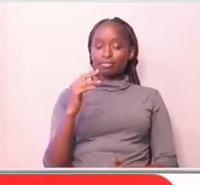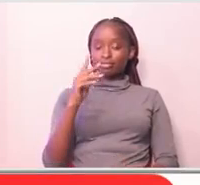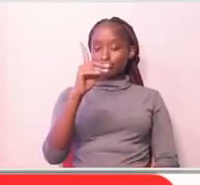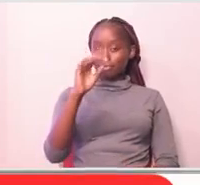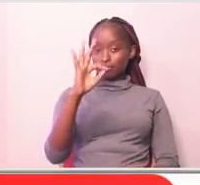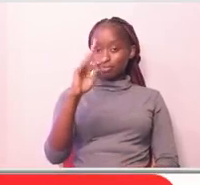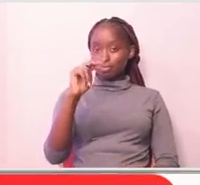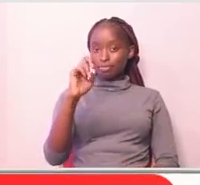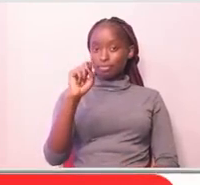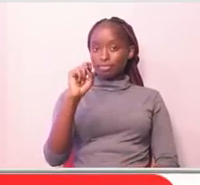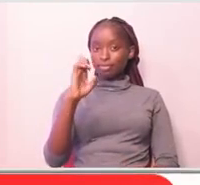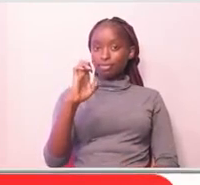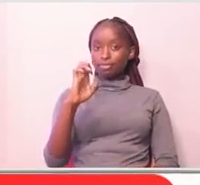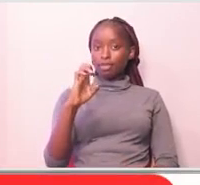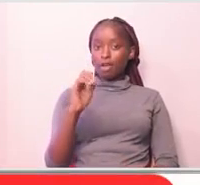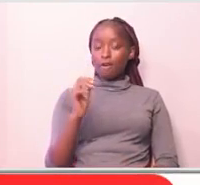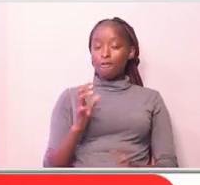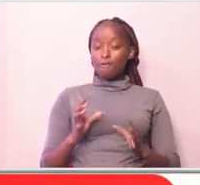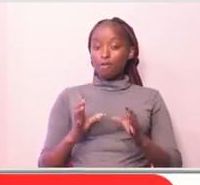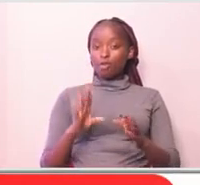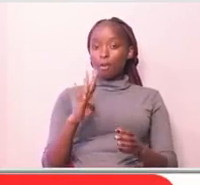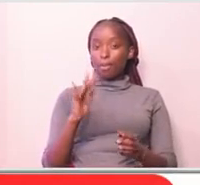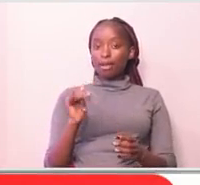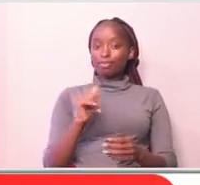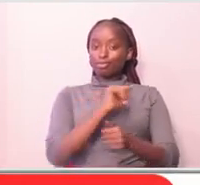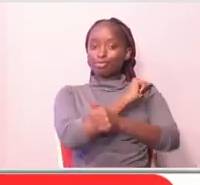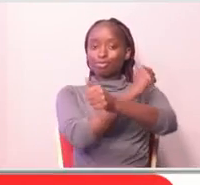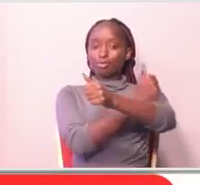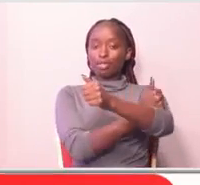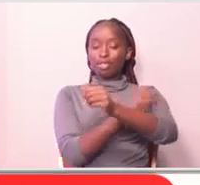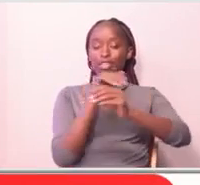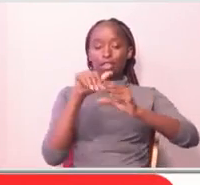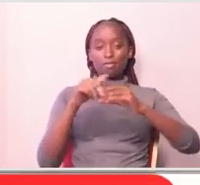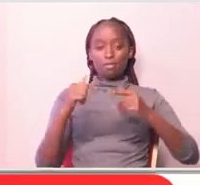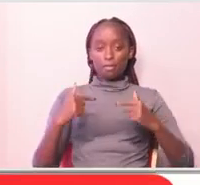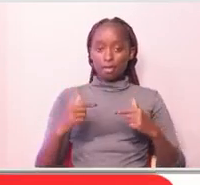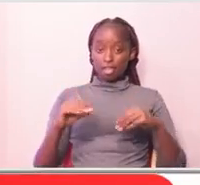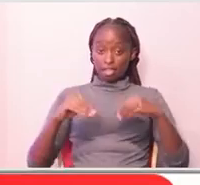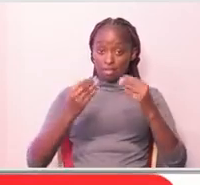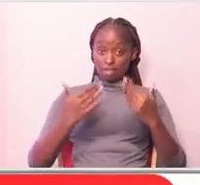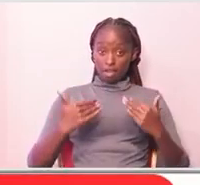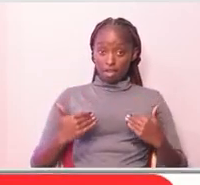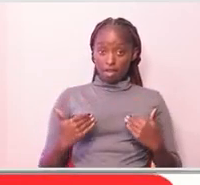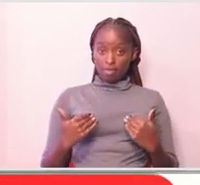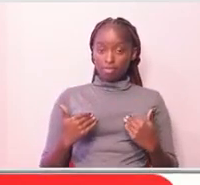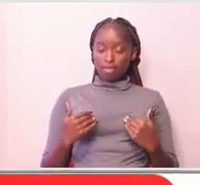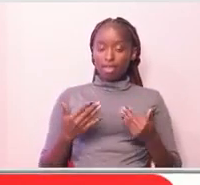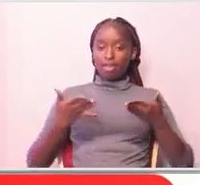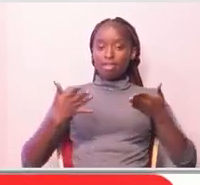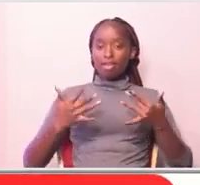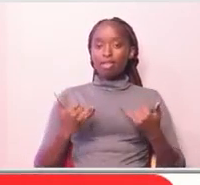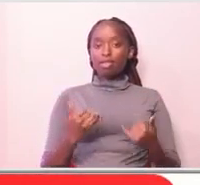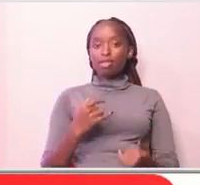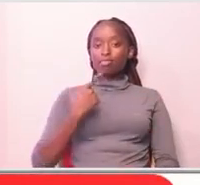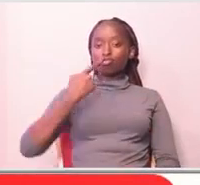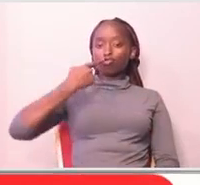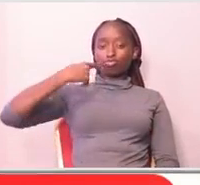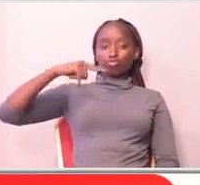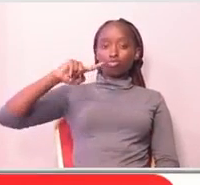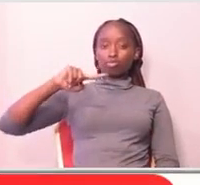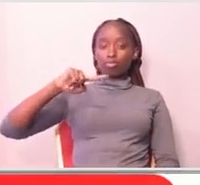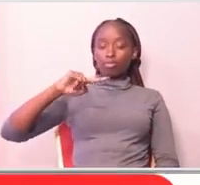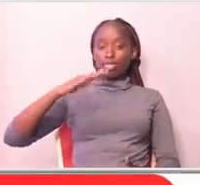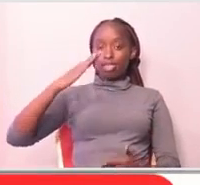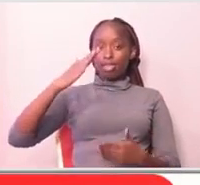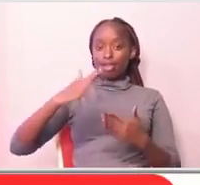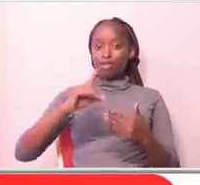the authority vested in me by the Constitution, do hereby proclaim and